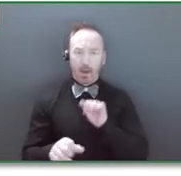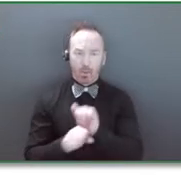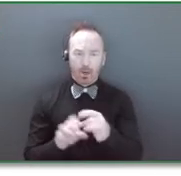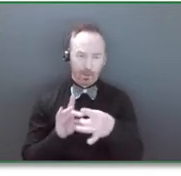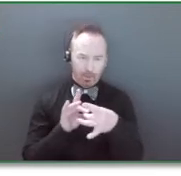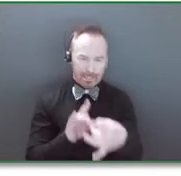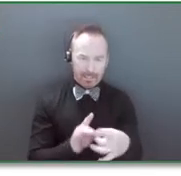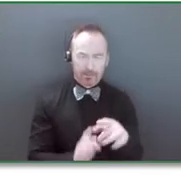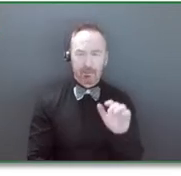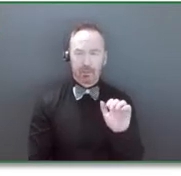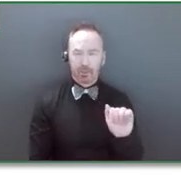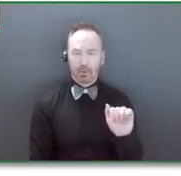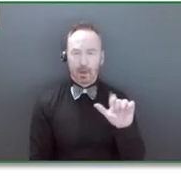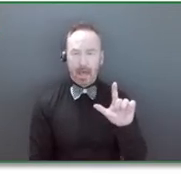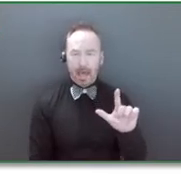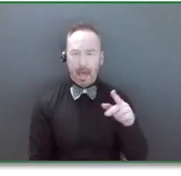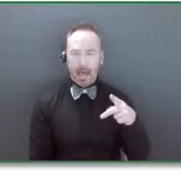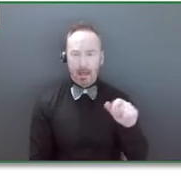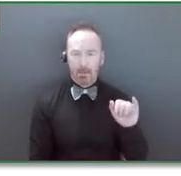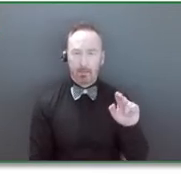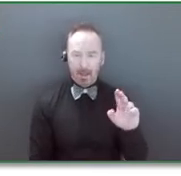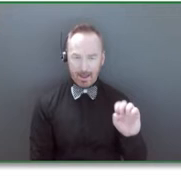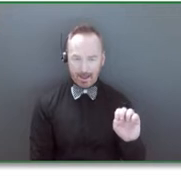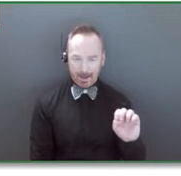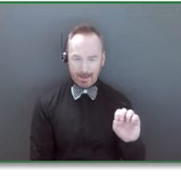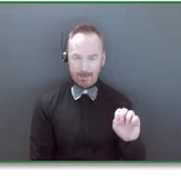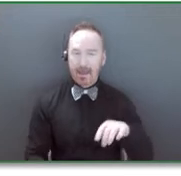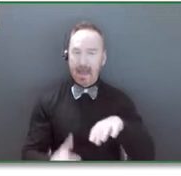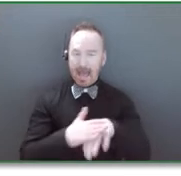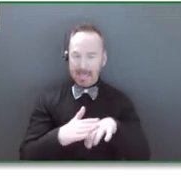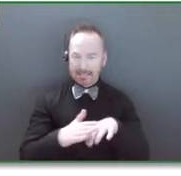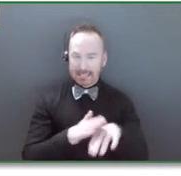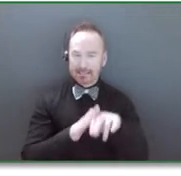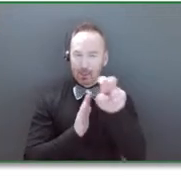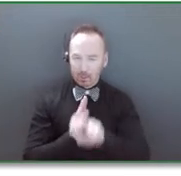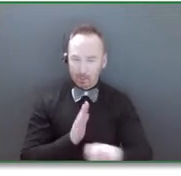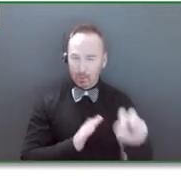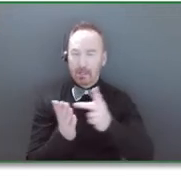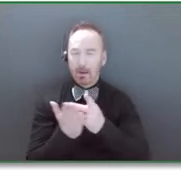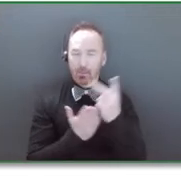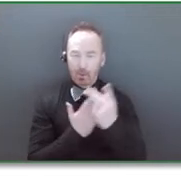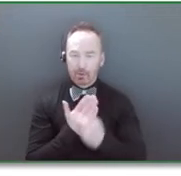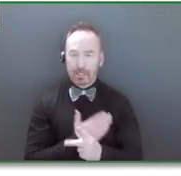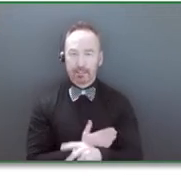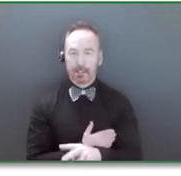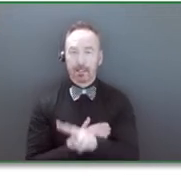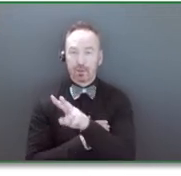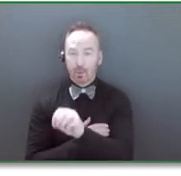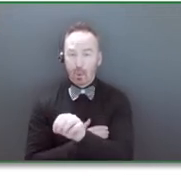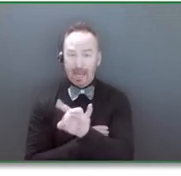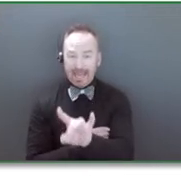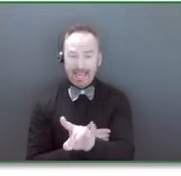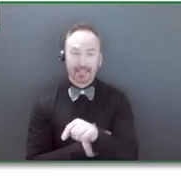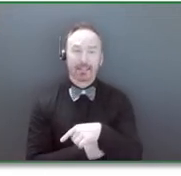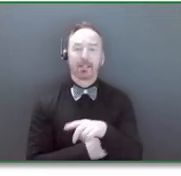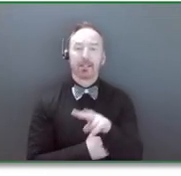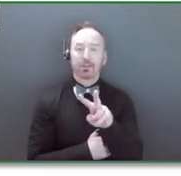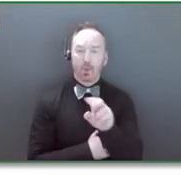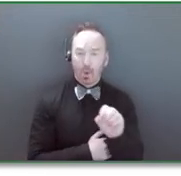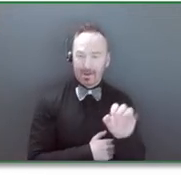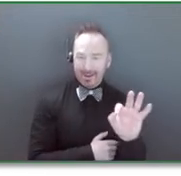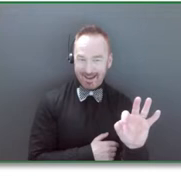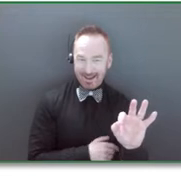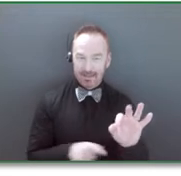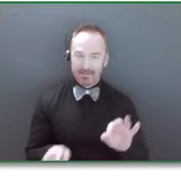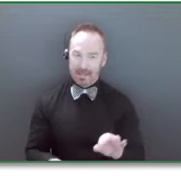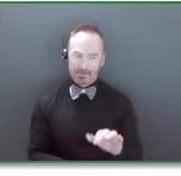Australia, nearly a decade earlier, may be of help, and so it was. This aim of the Alpine Accessible